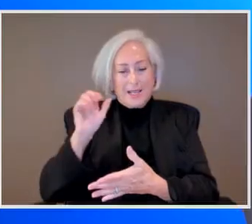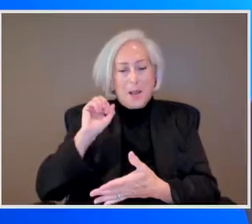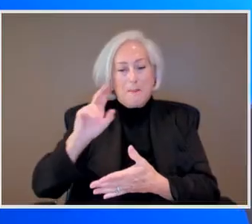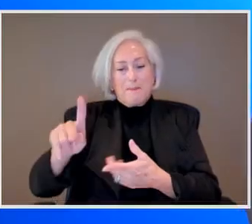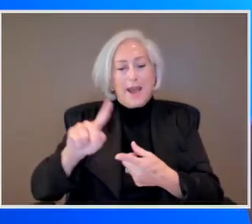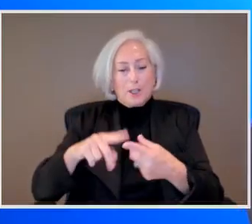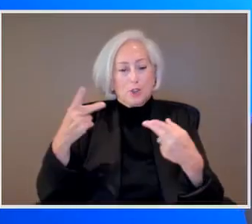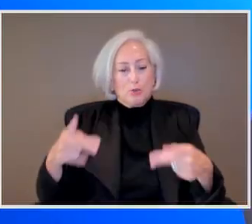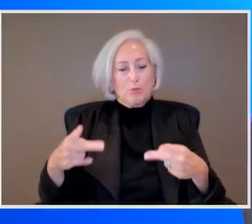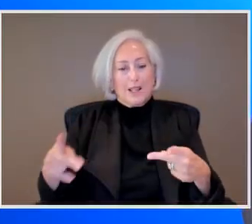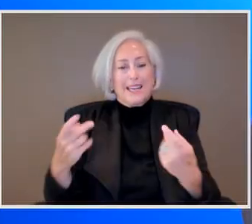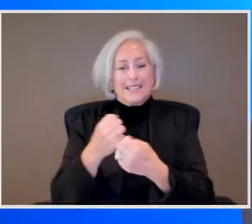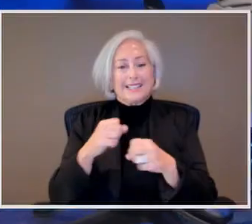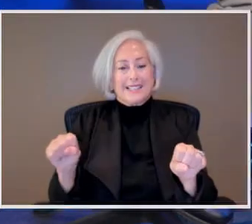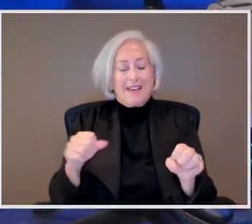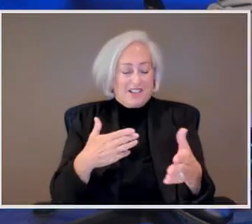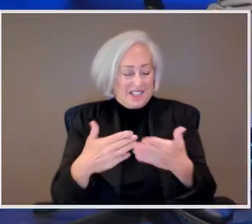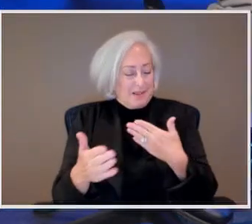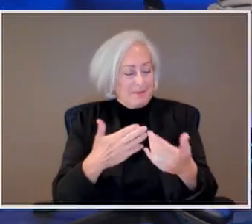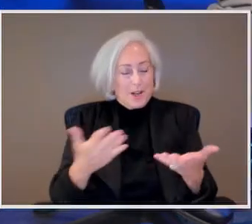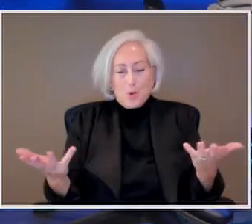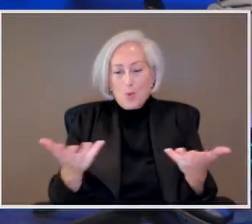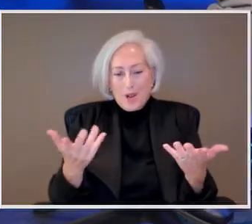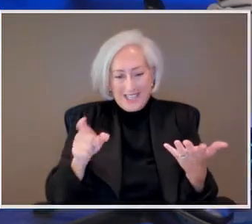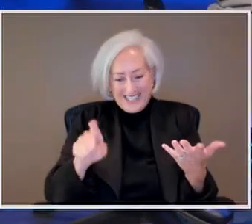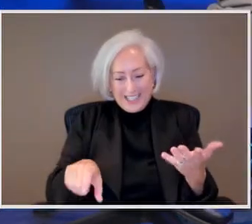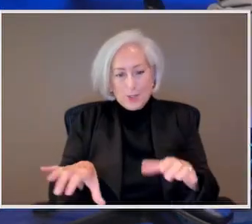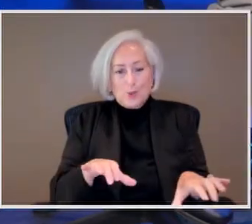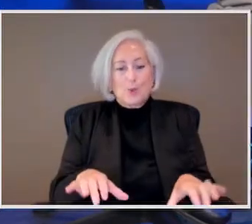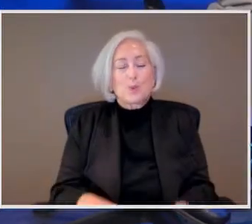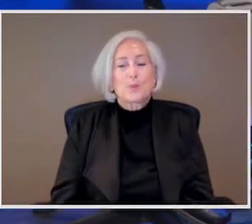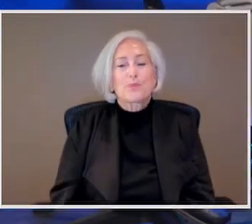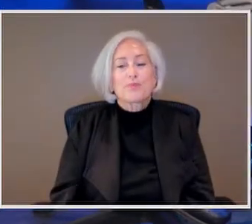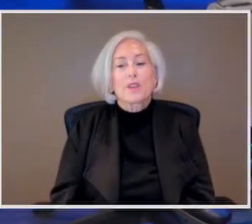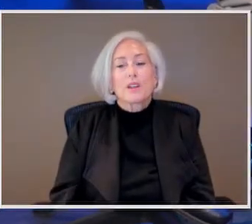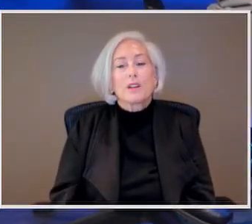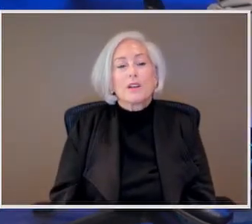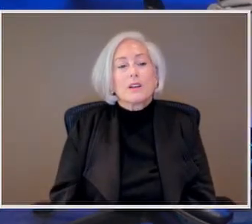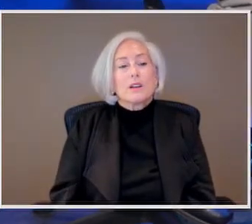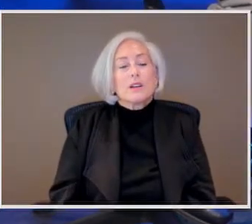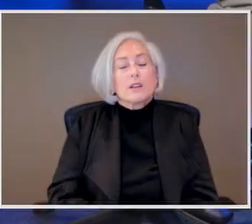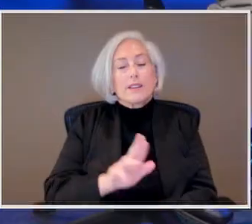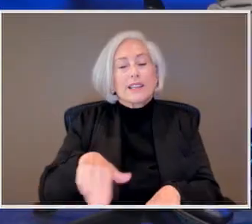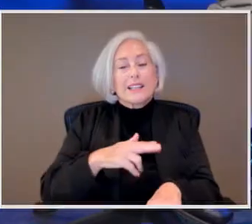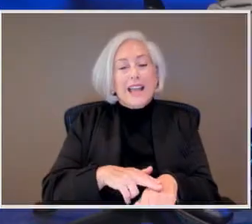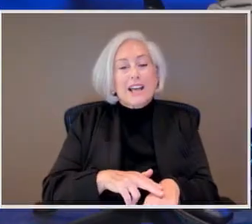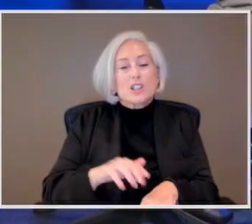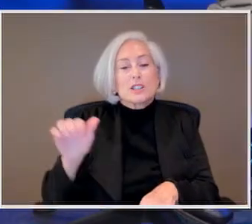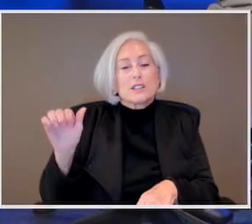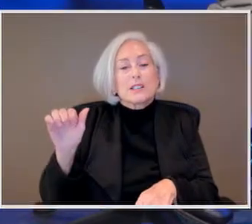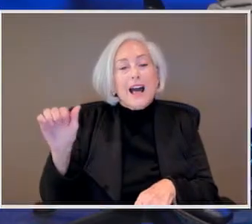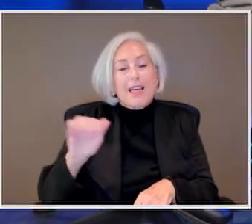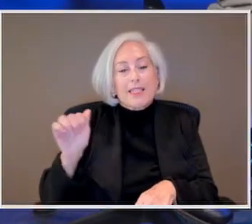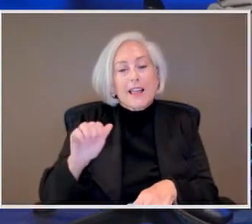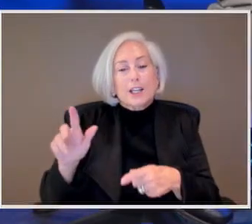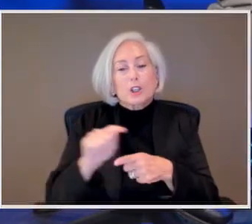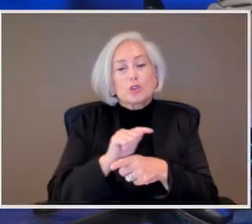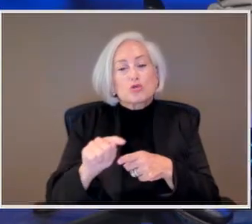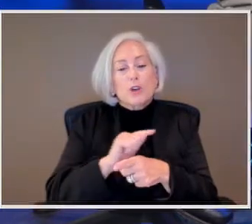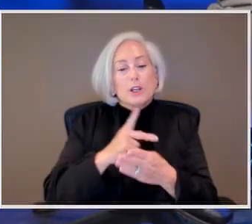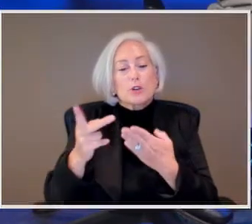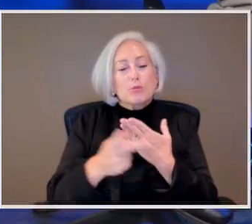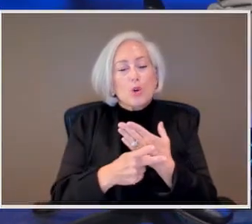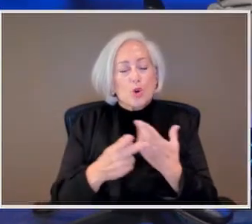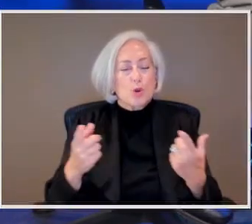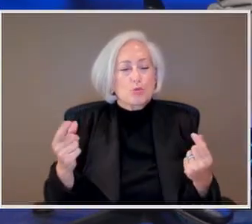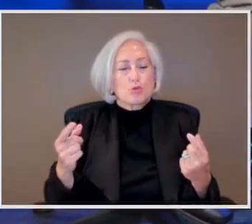what it takes. And for those who don't understand what the youth athlete program does for young athletes at the school districts